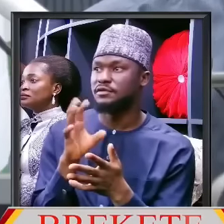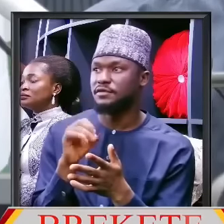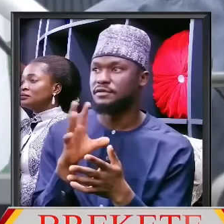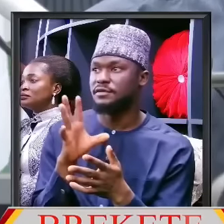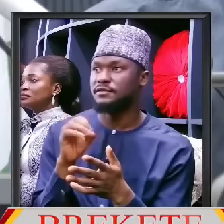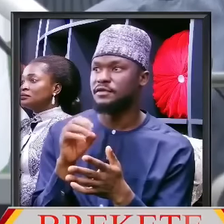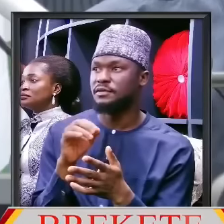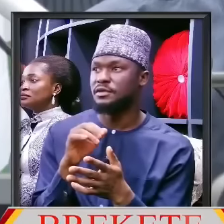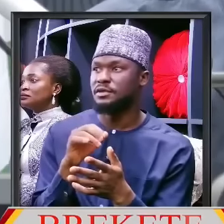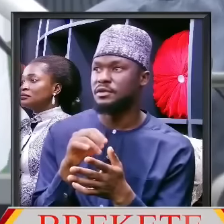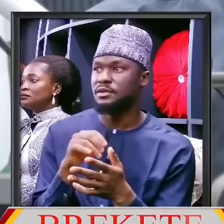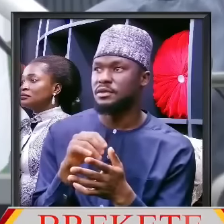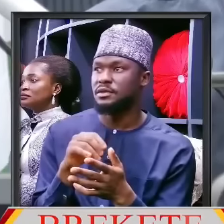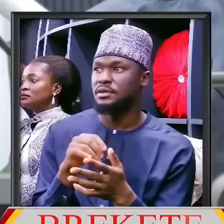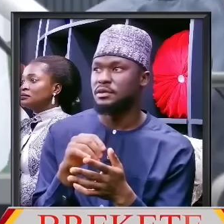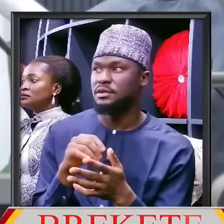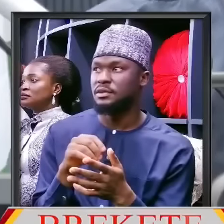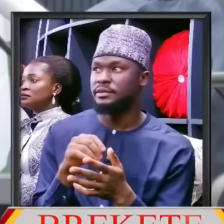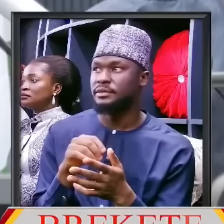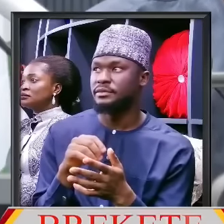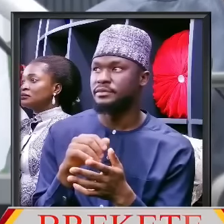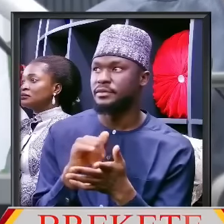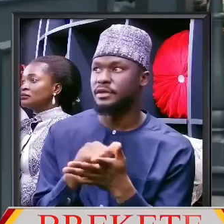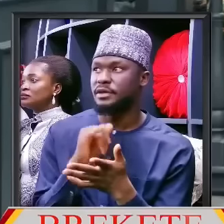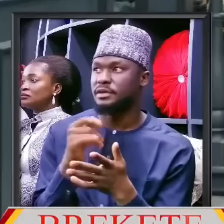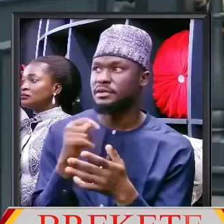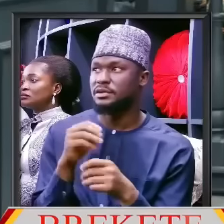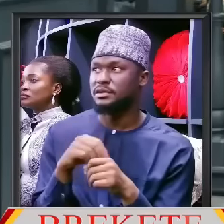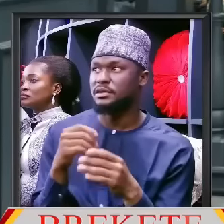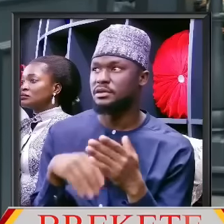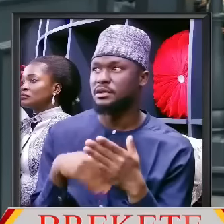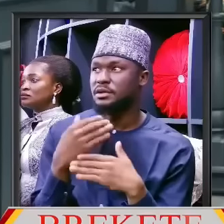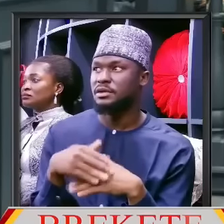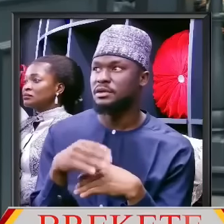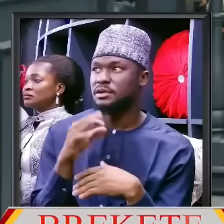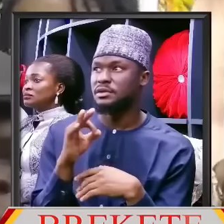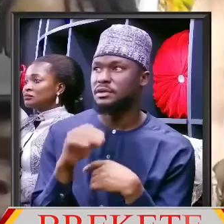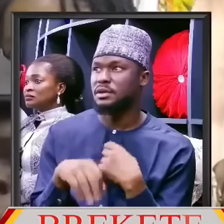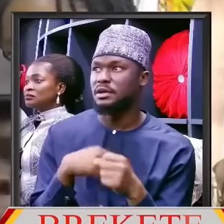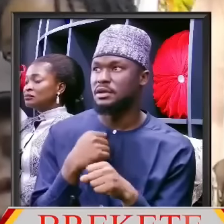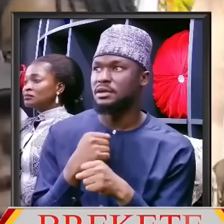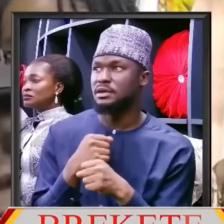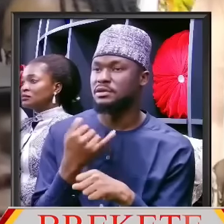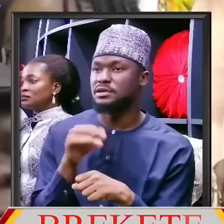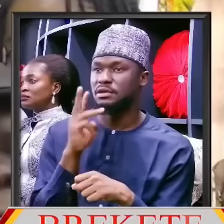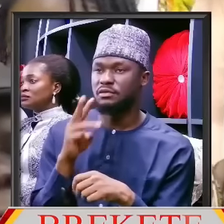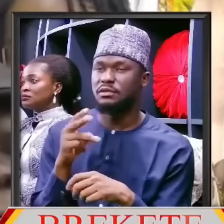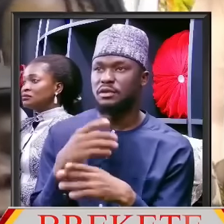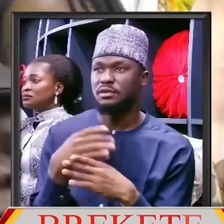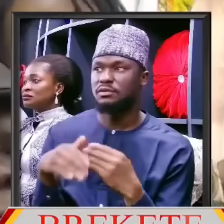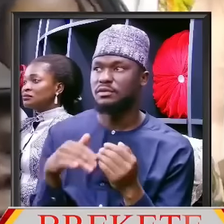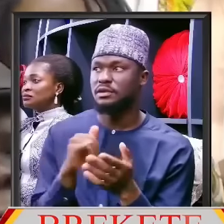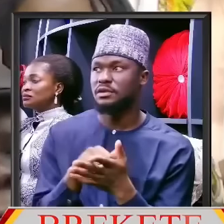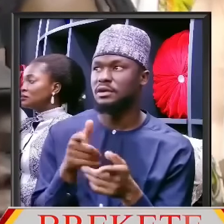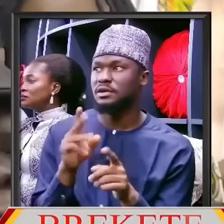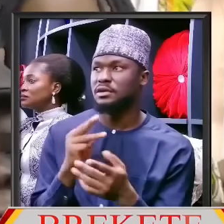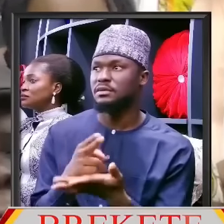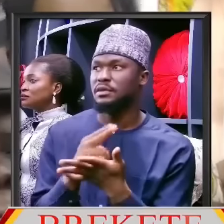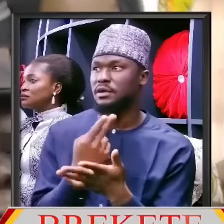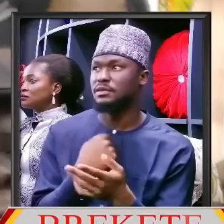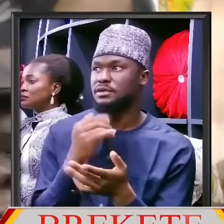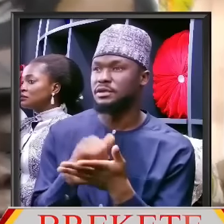50. Now I be say, now the next maybe 10 years, yes. Now they go see quota to go. May just help us. He said,